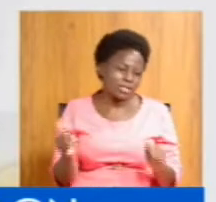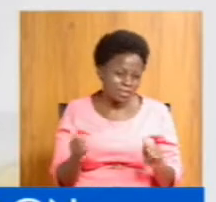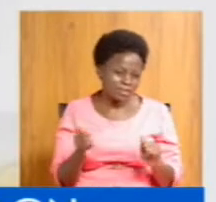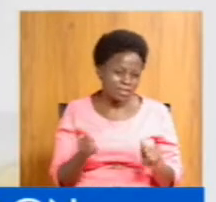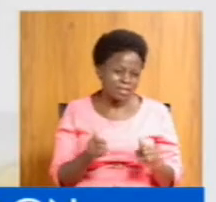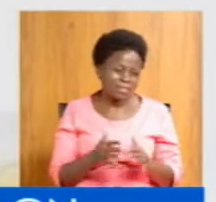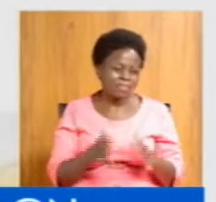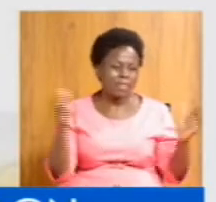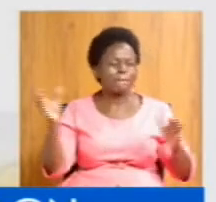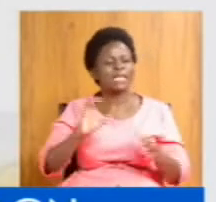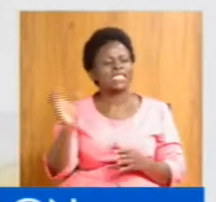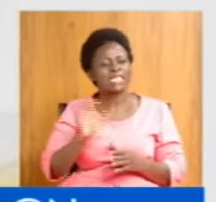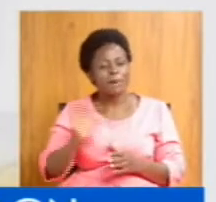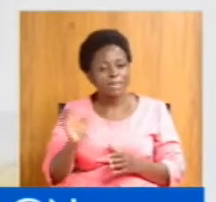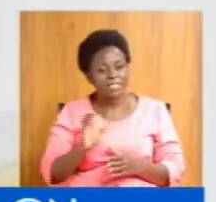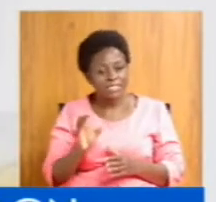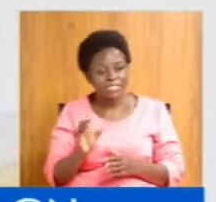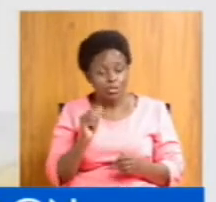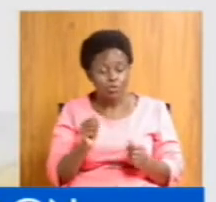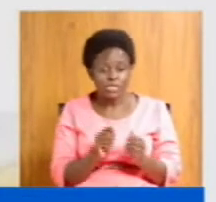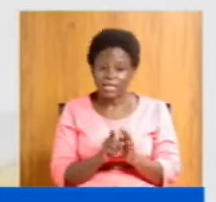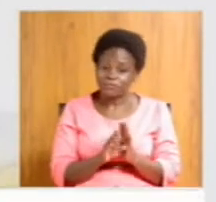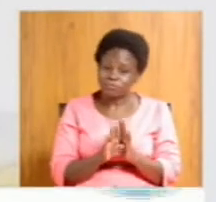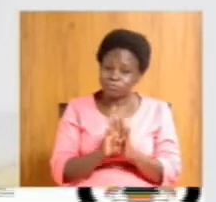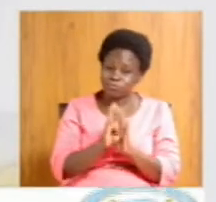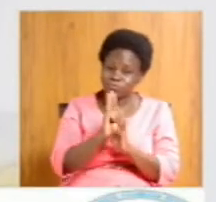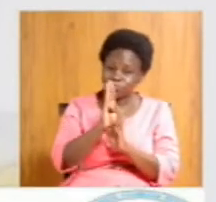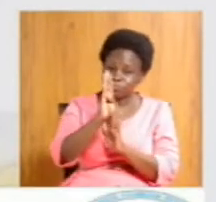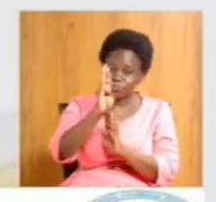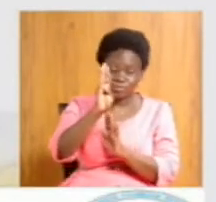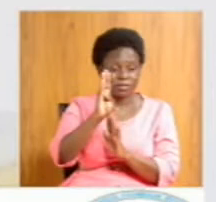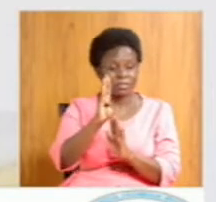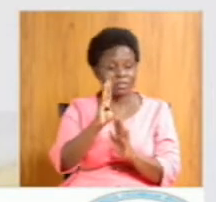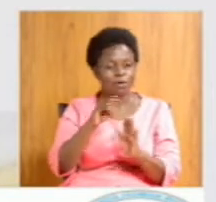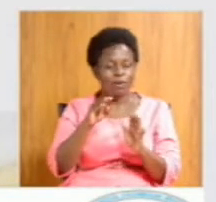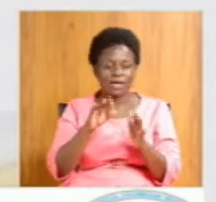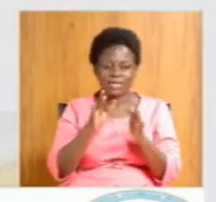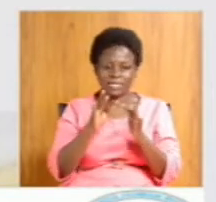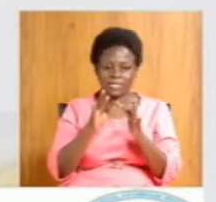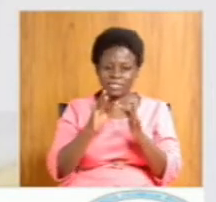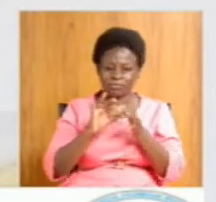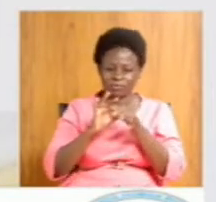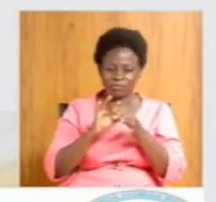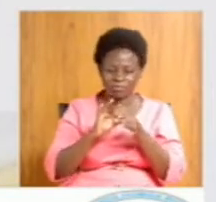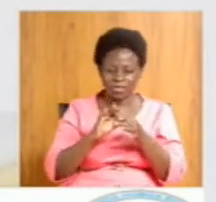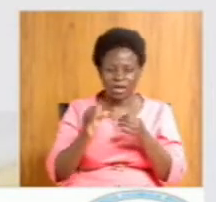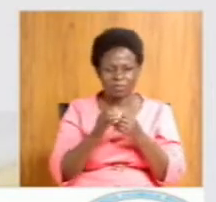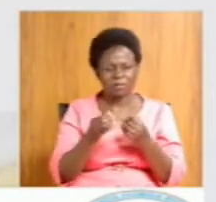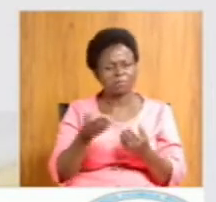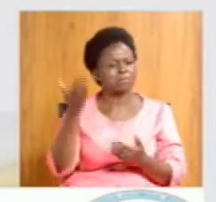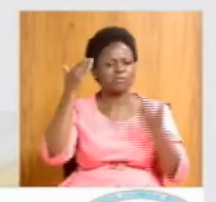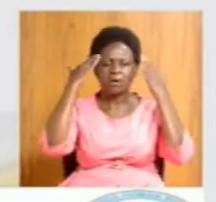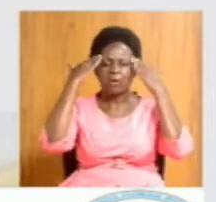The biggest companies that have accelerated are mostly internet-related companies. Zoom, for example,